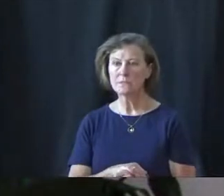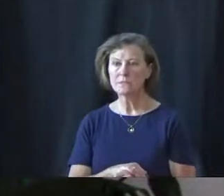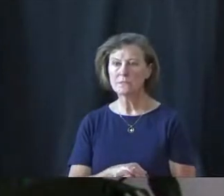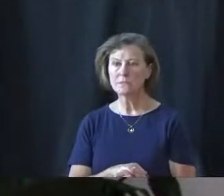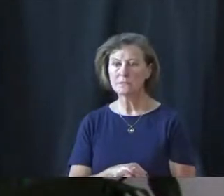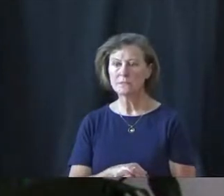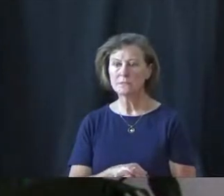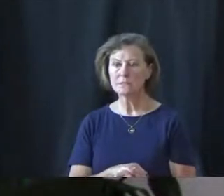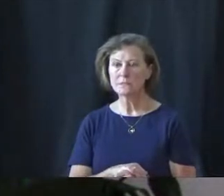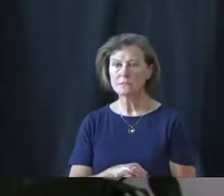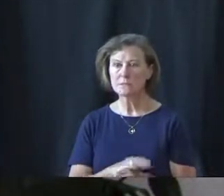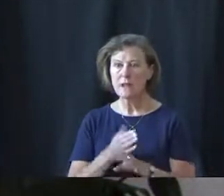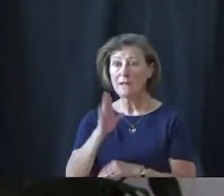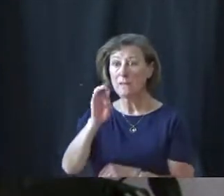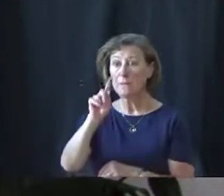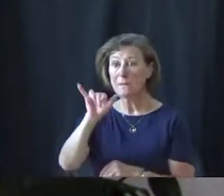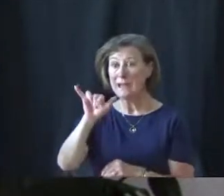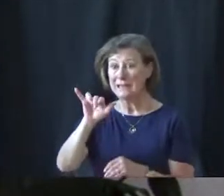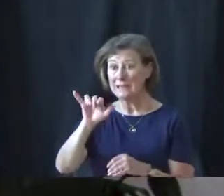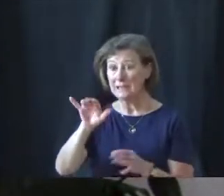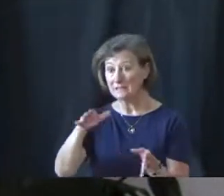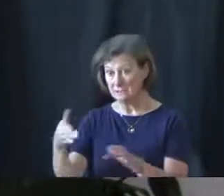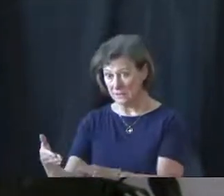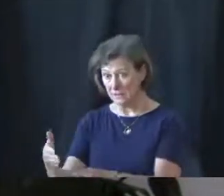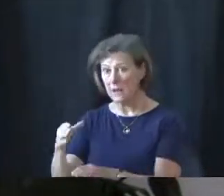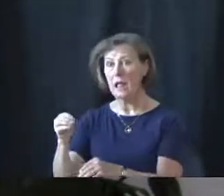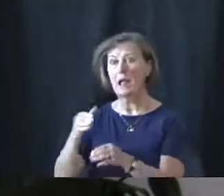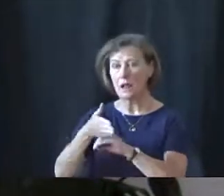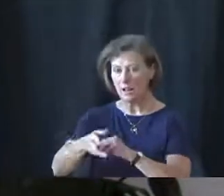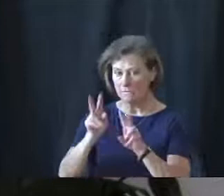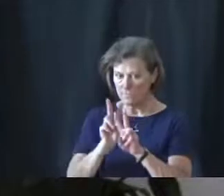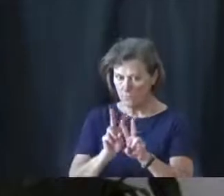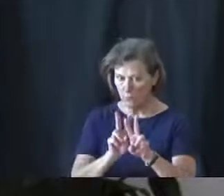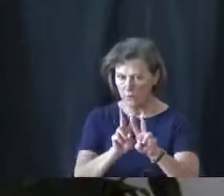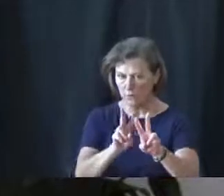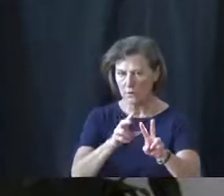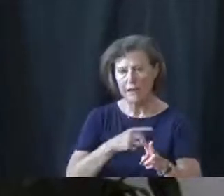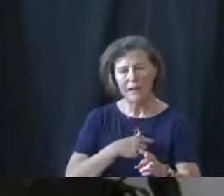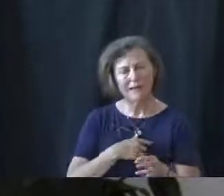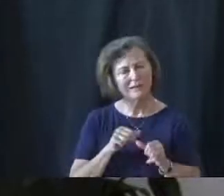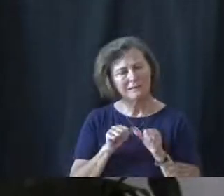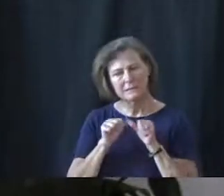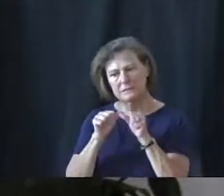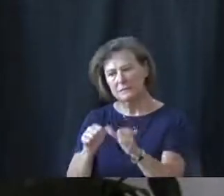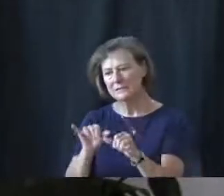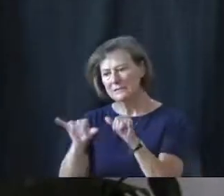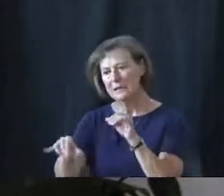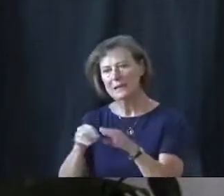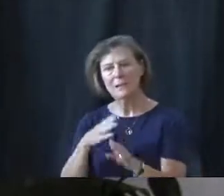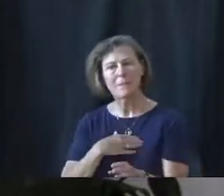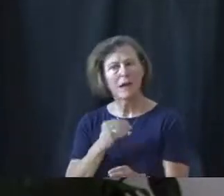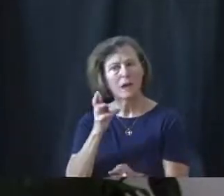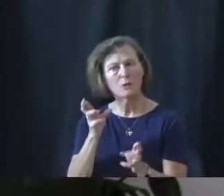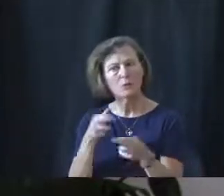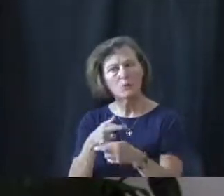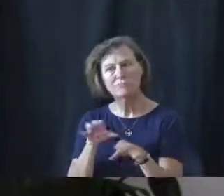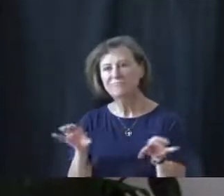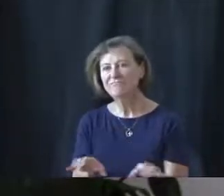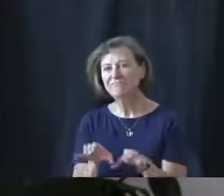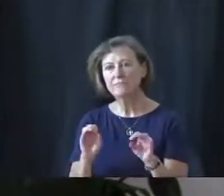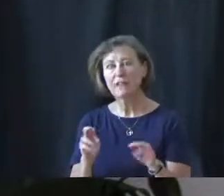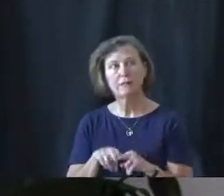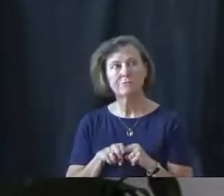After Betty's death, and even after the funeral, I spent many days in my room doing nothing, just